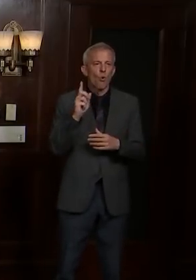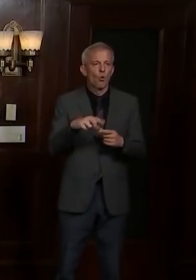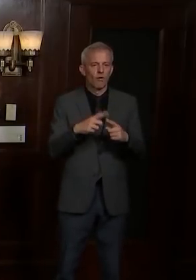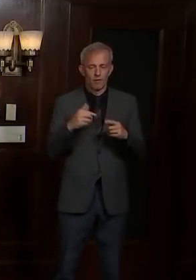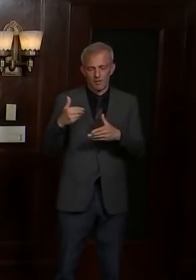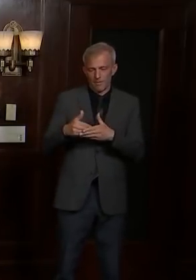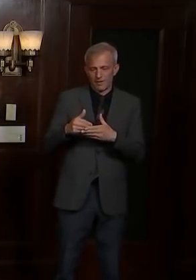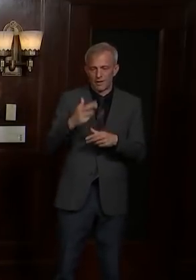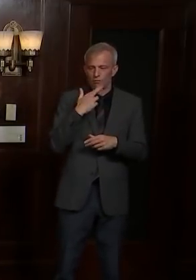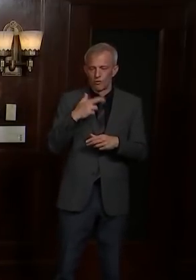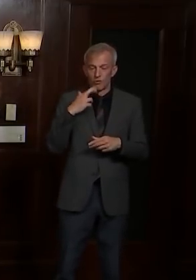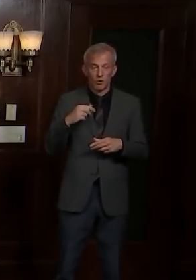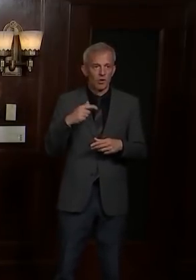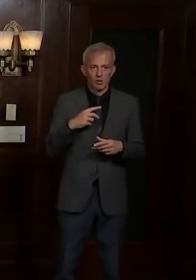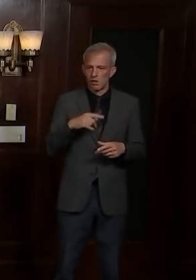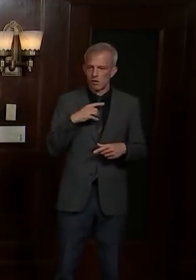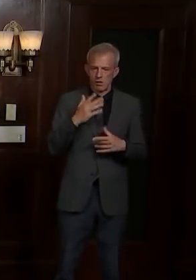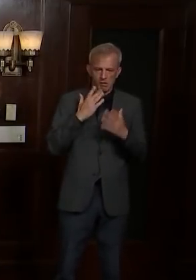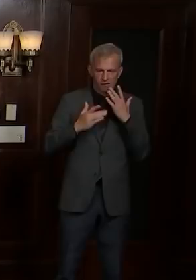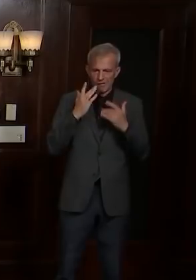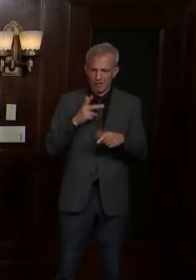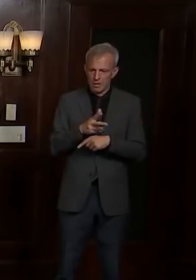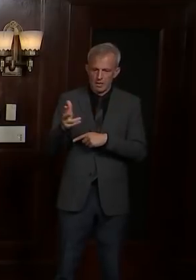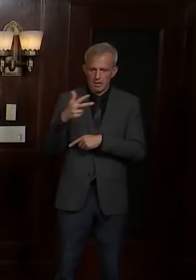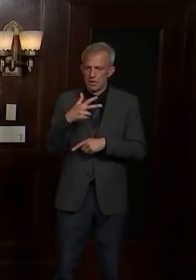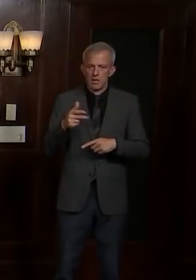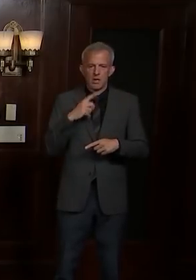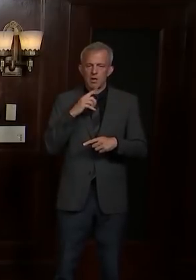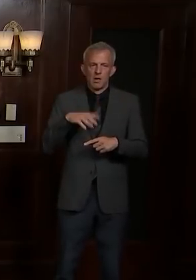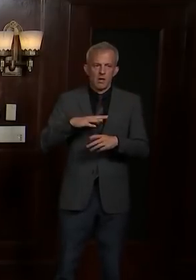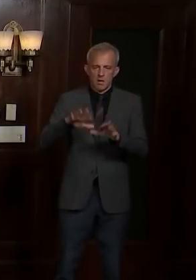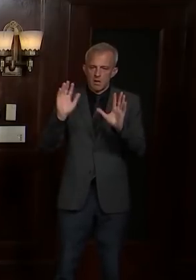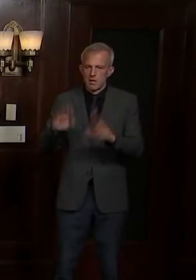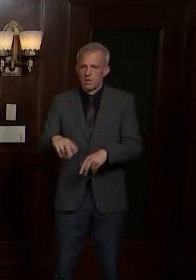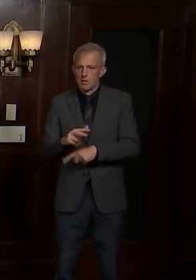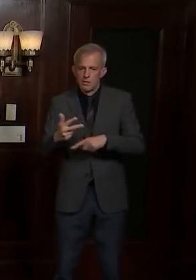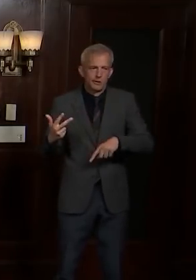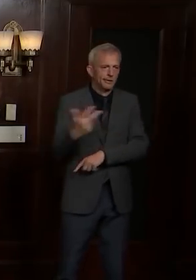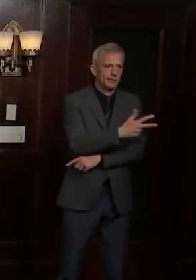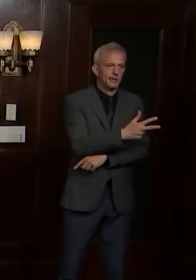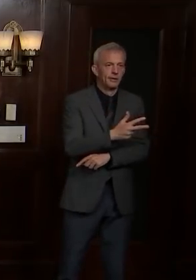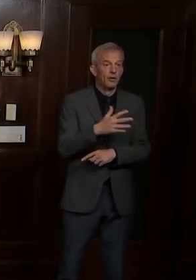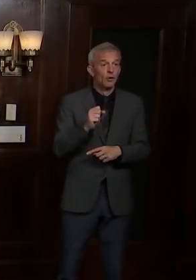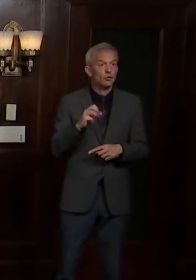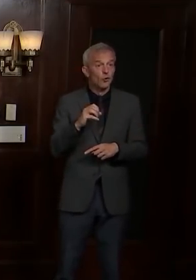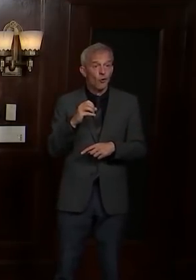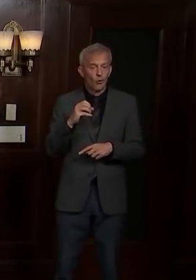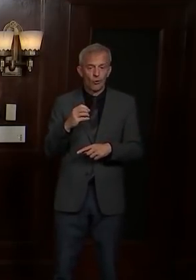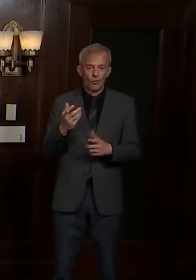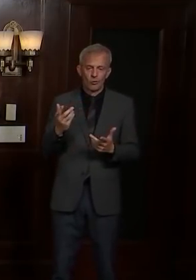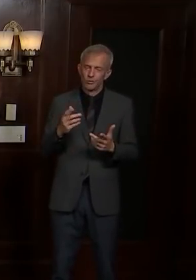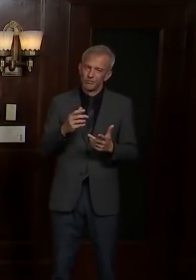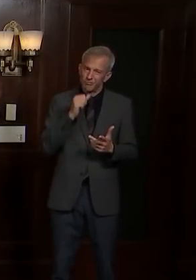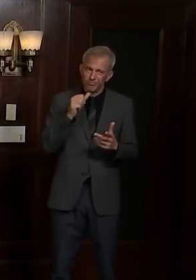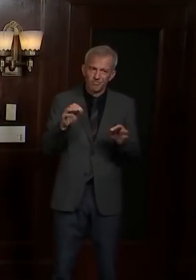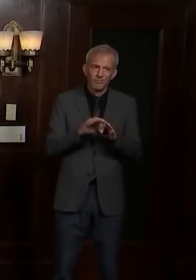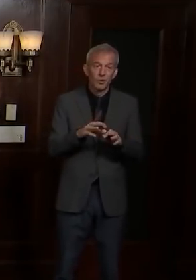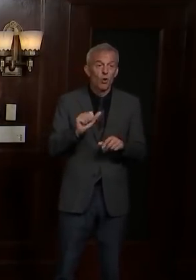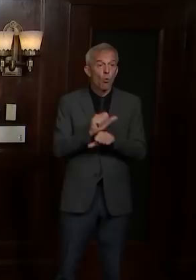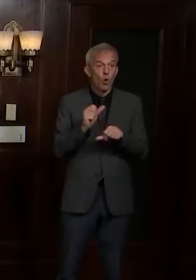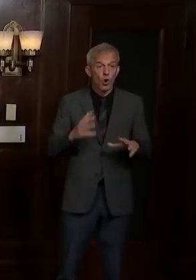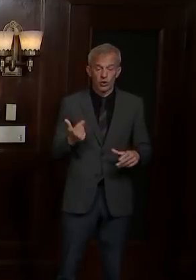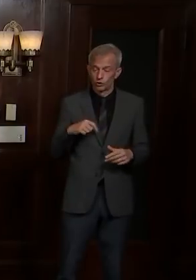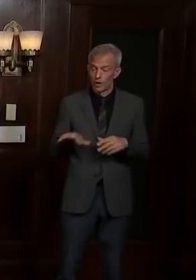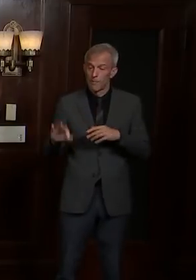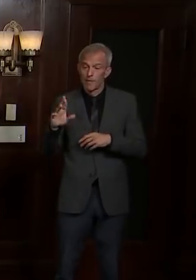I know the lack of parking was chasing some customers away. And for workers who are doing the pickups and deliveries, it is critical to make sure that they